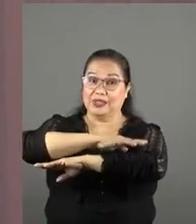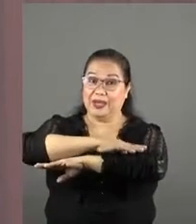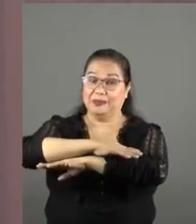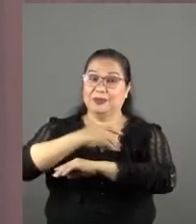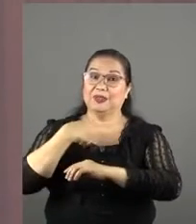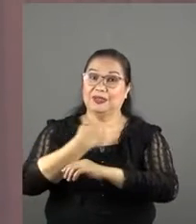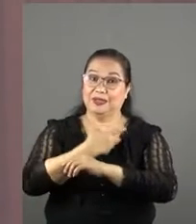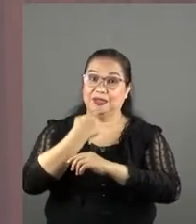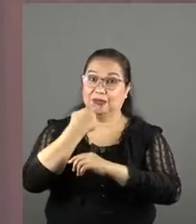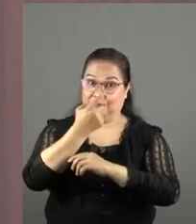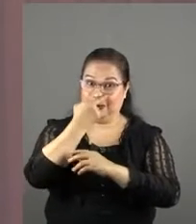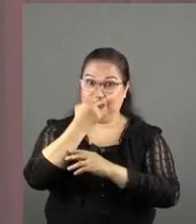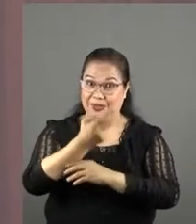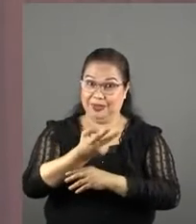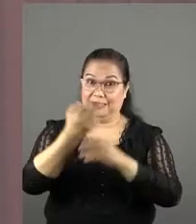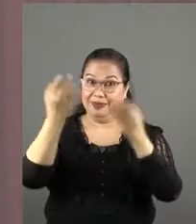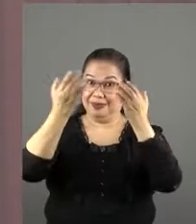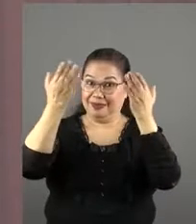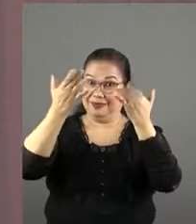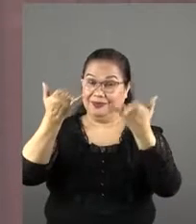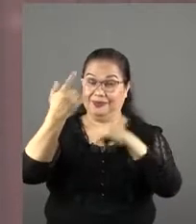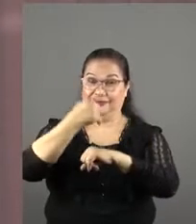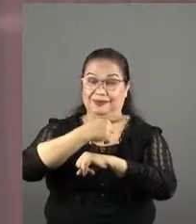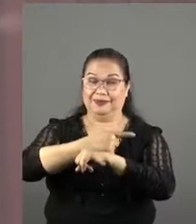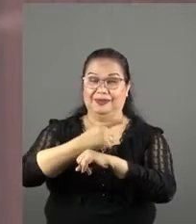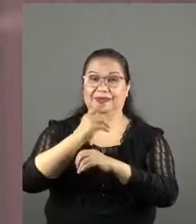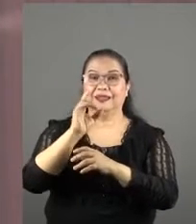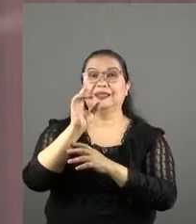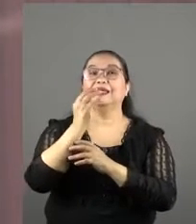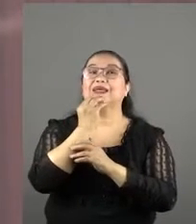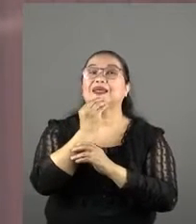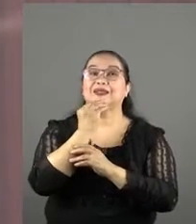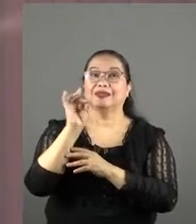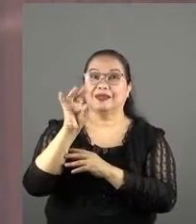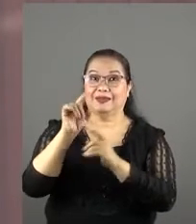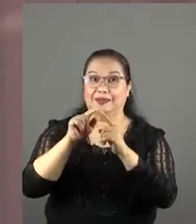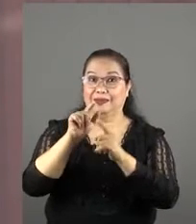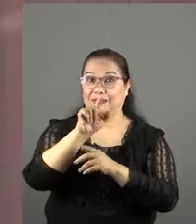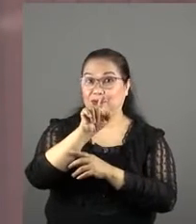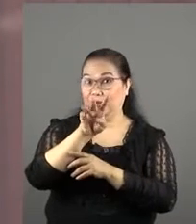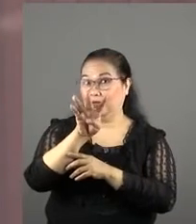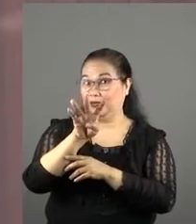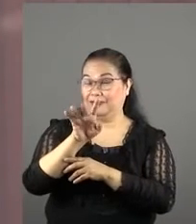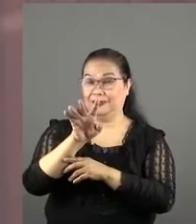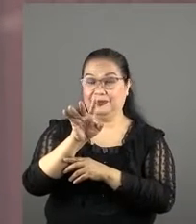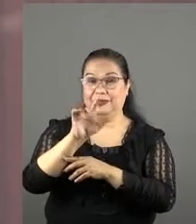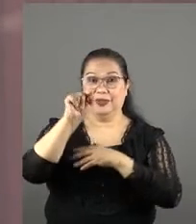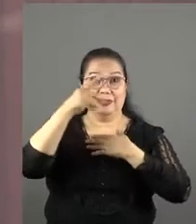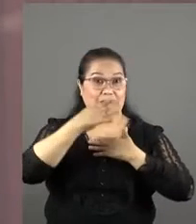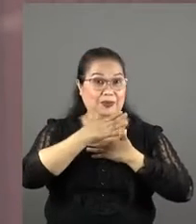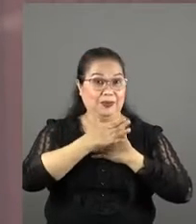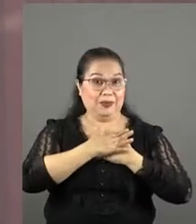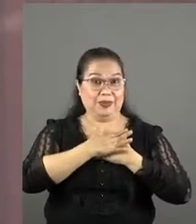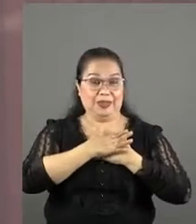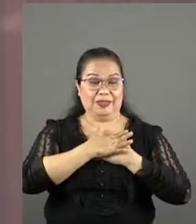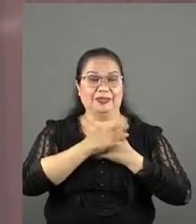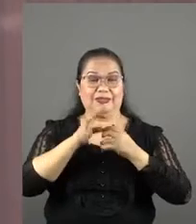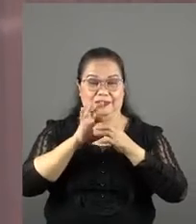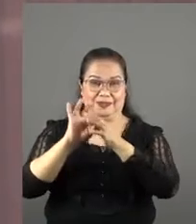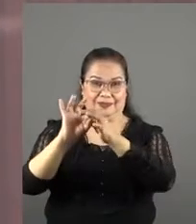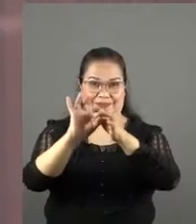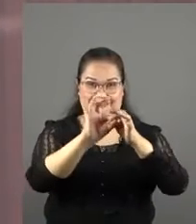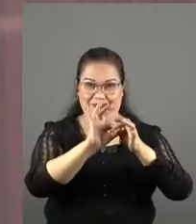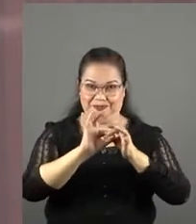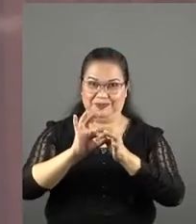commemorating today. Hebrews 12, 18 to 24, where grace has brought us the case for joyful